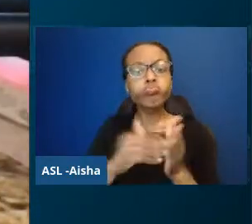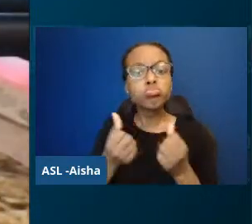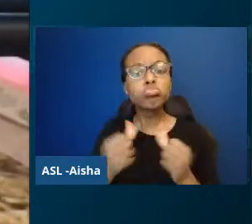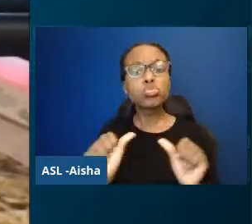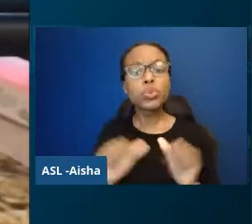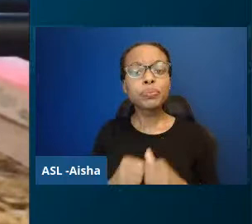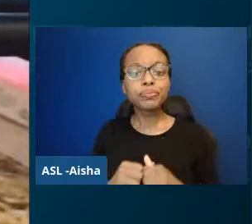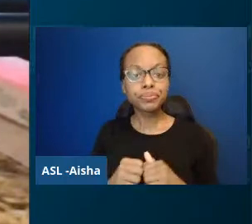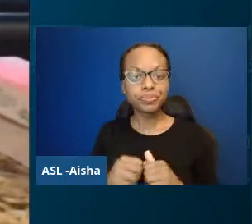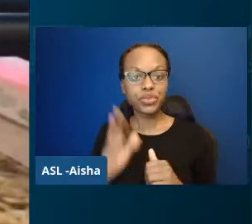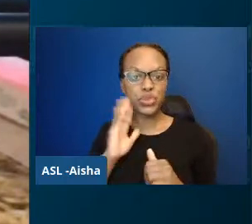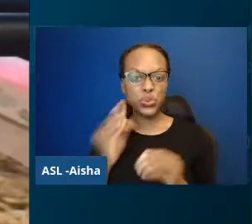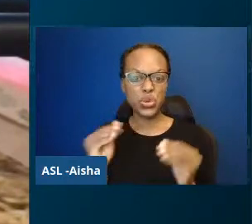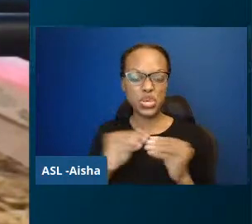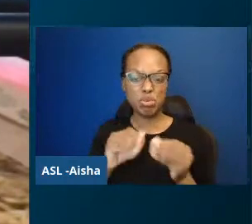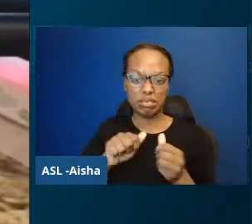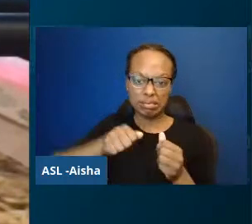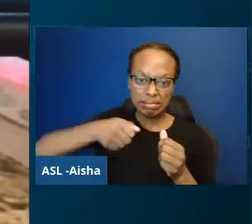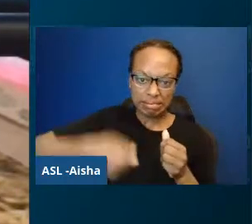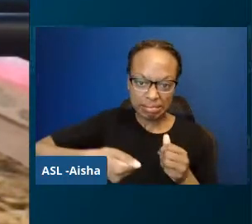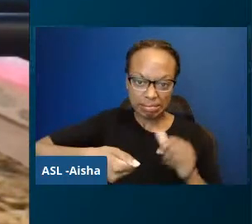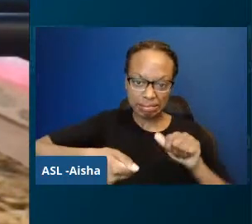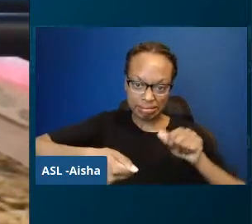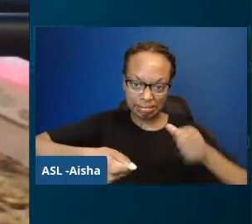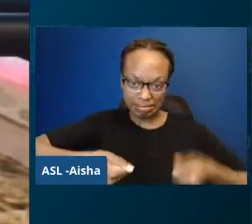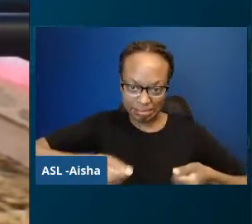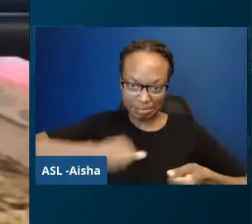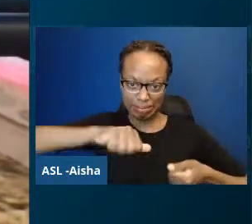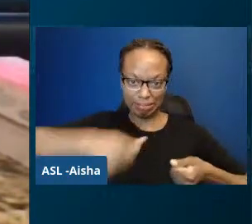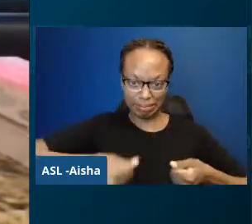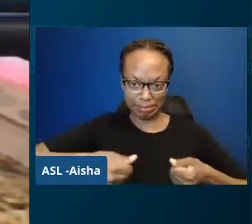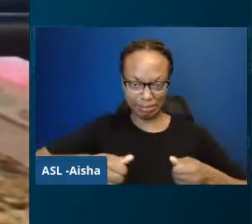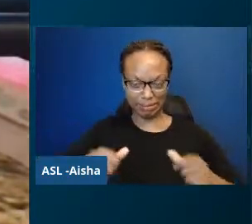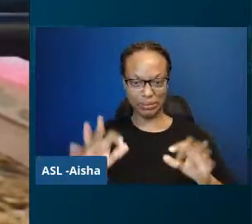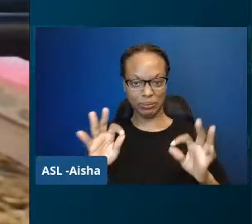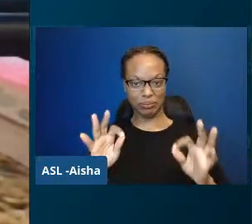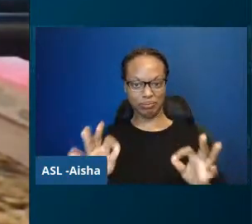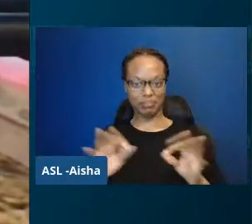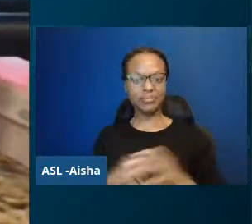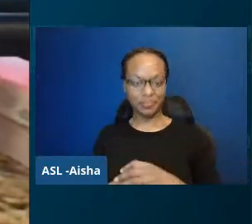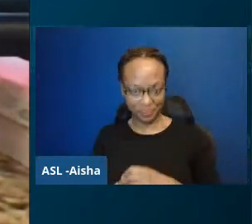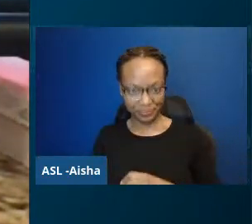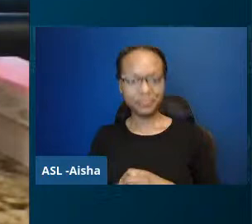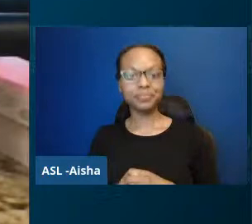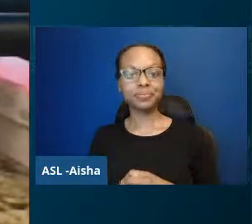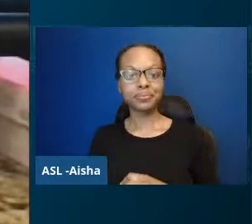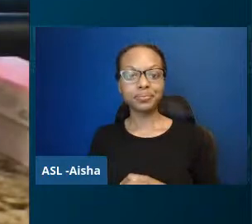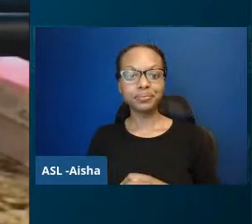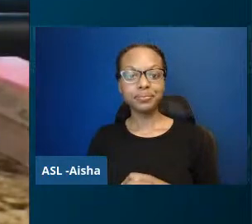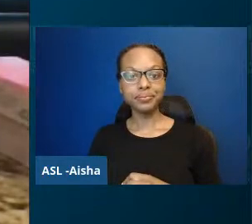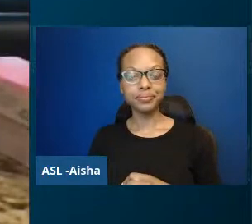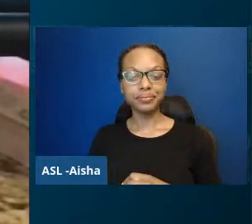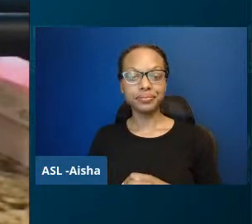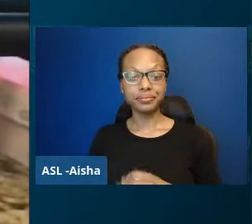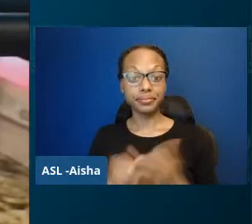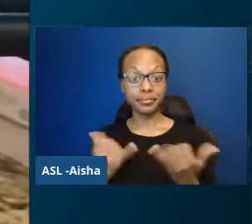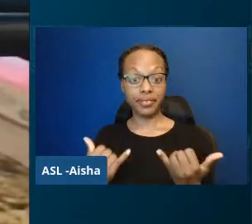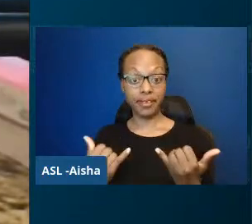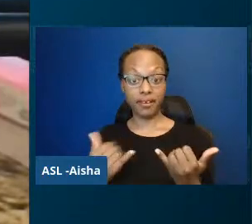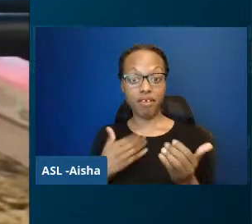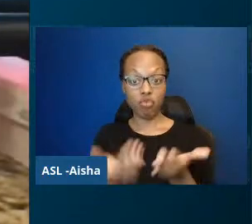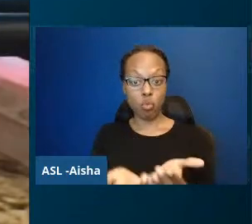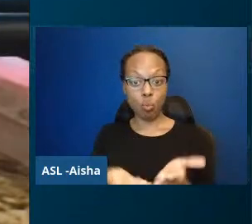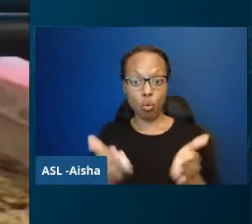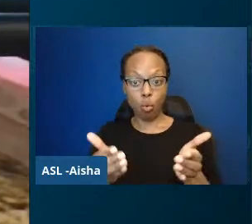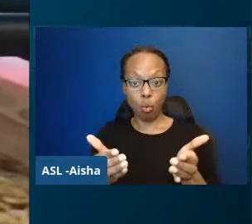tighter. Yeah, that's nice. Okay. So now we have our bowl